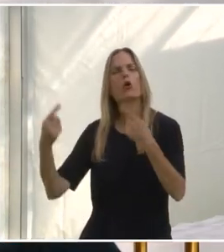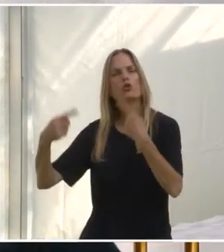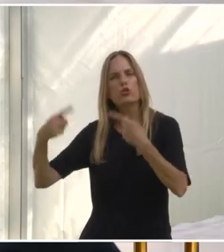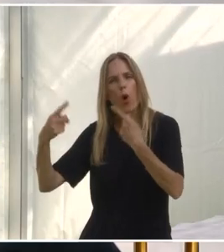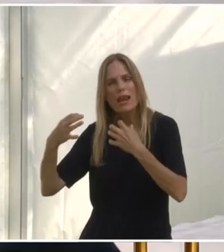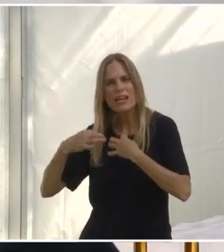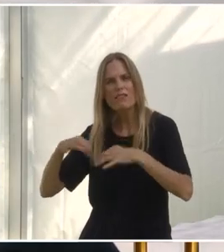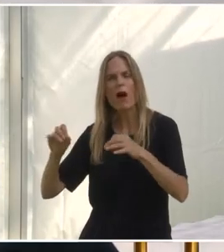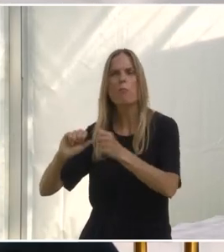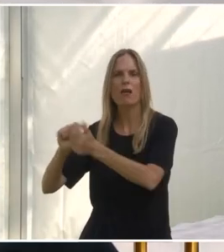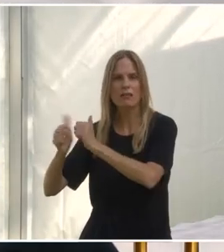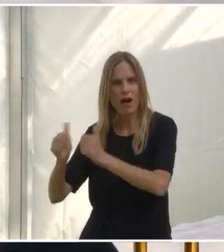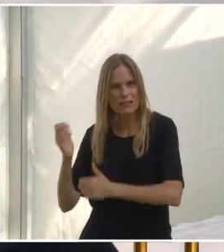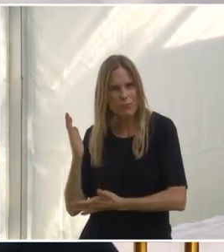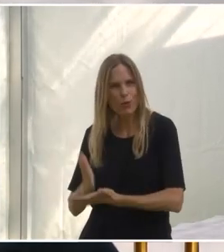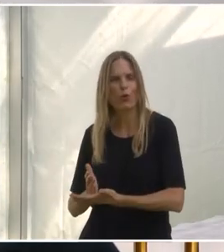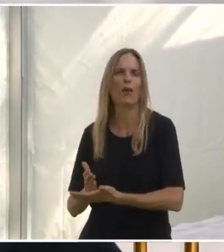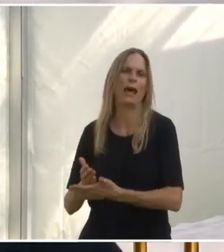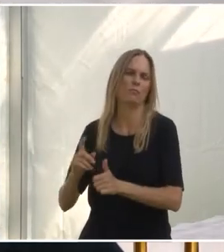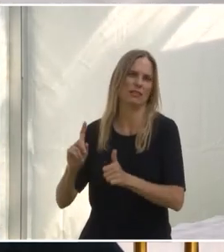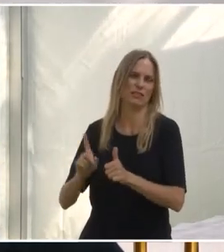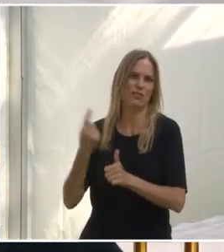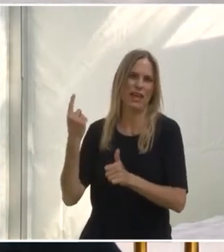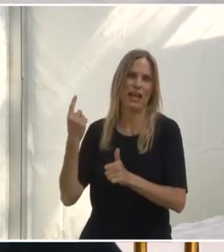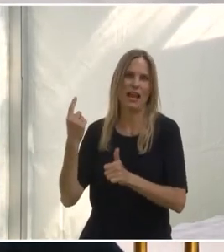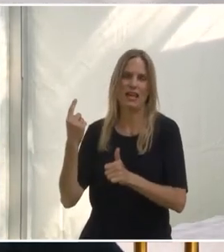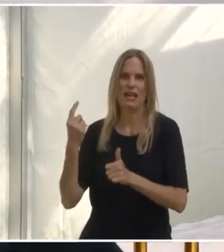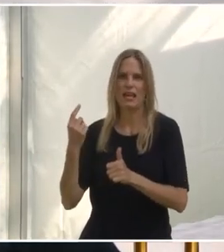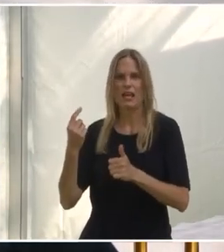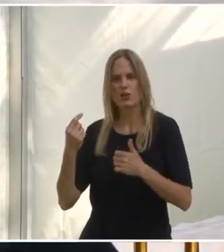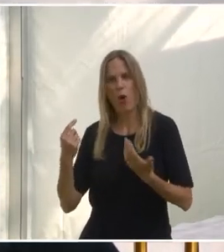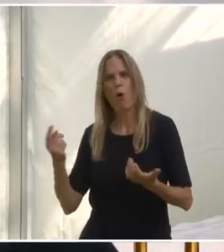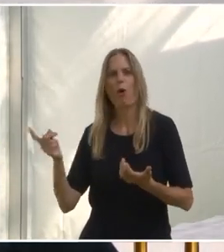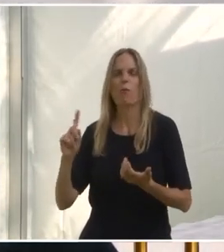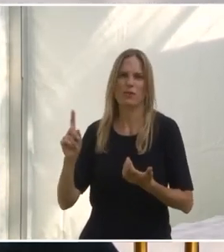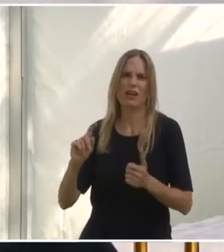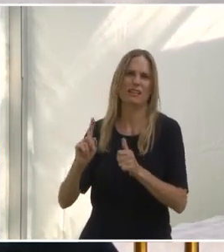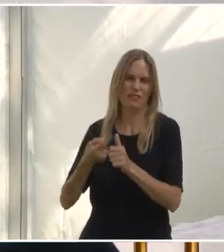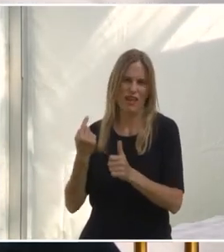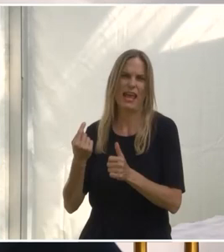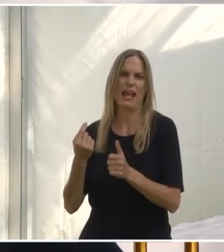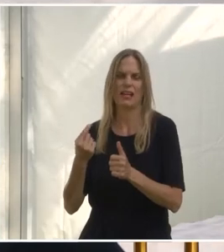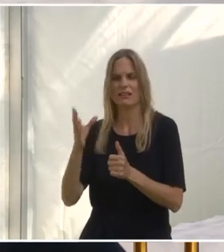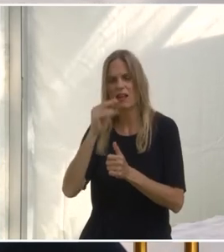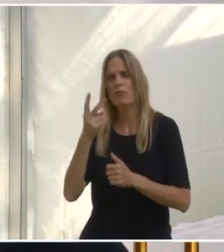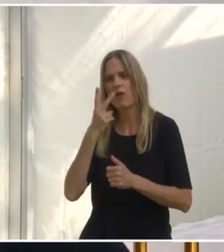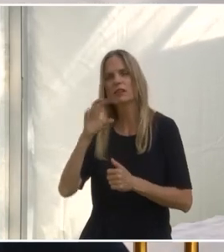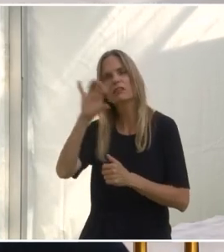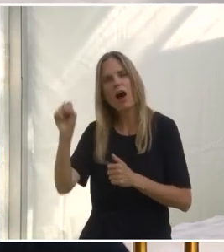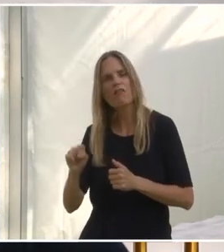things within Africa. So there are more look towards what Africa could do for